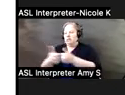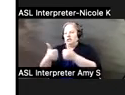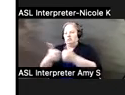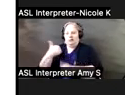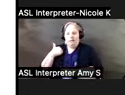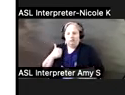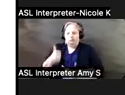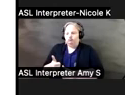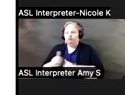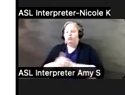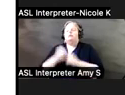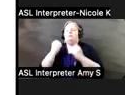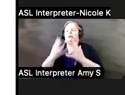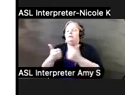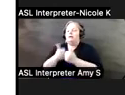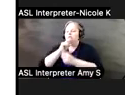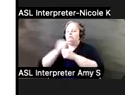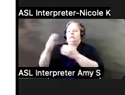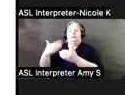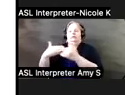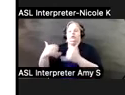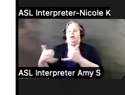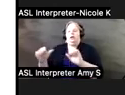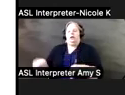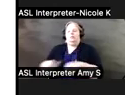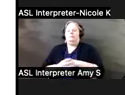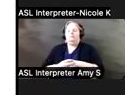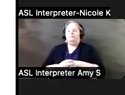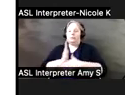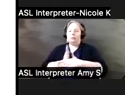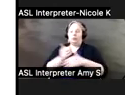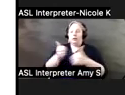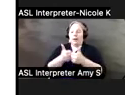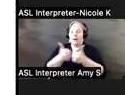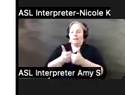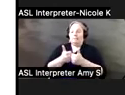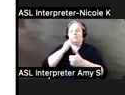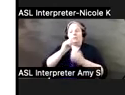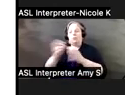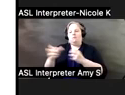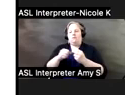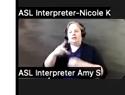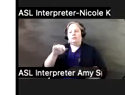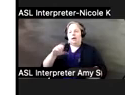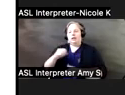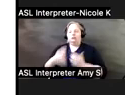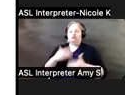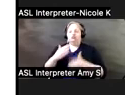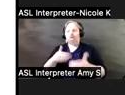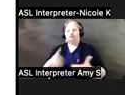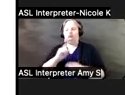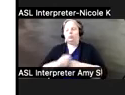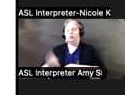games are really easy games to play. Intermediate games, I think, are just faster paced games that have a